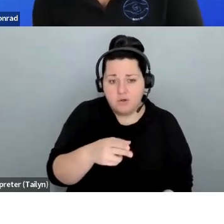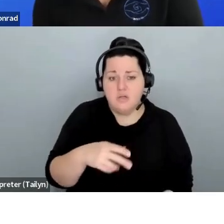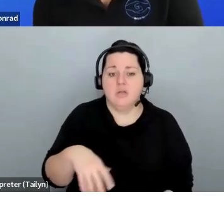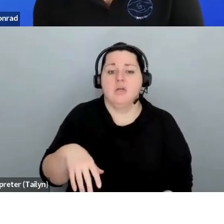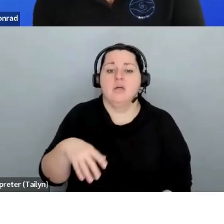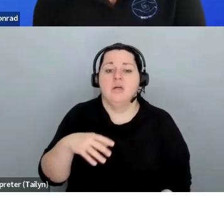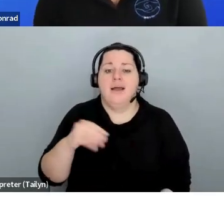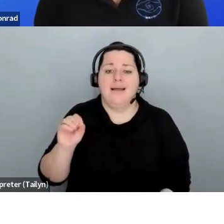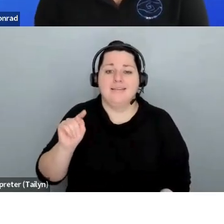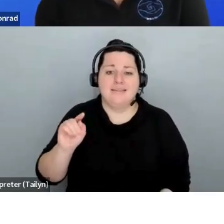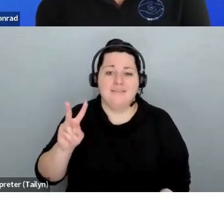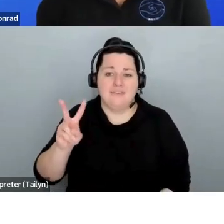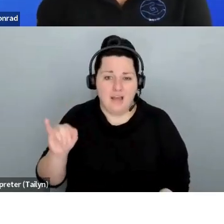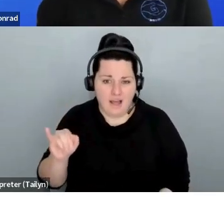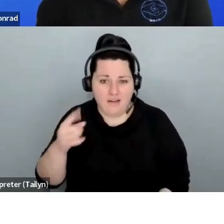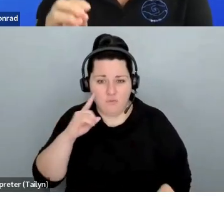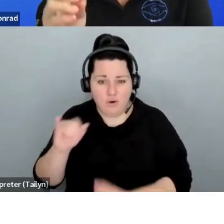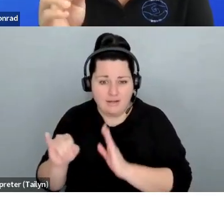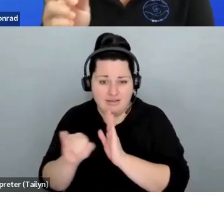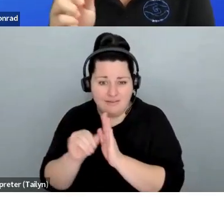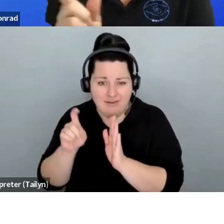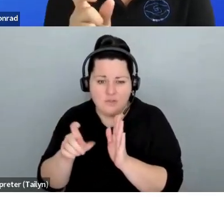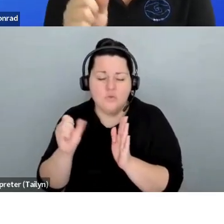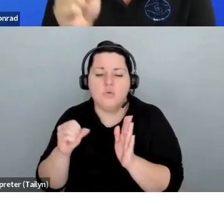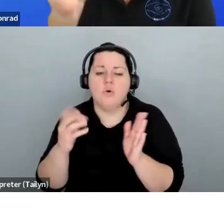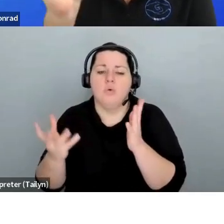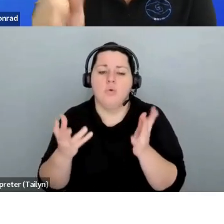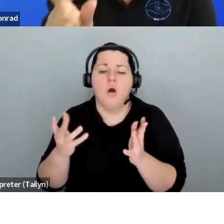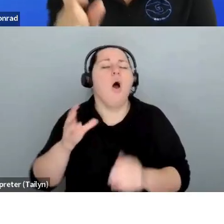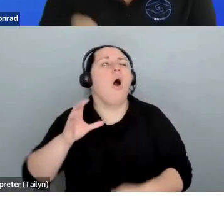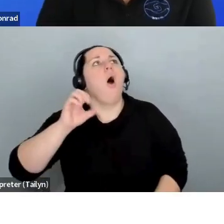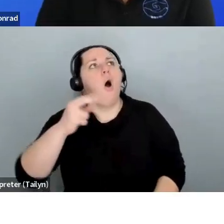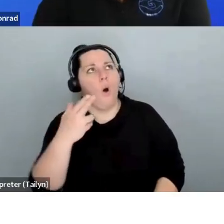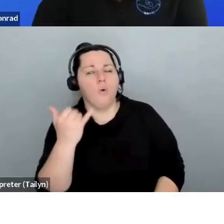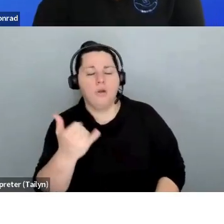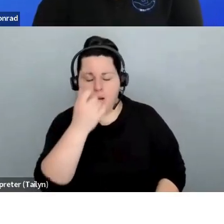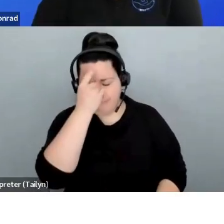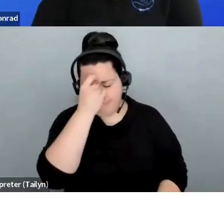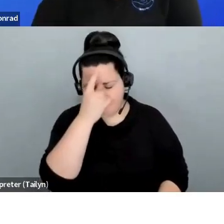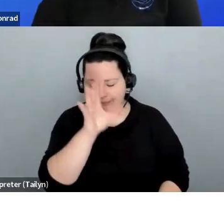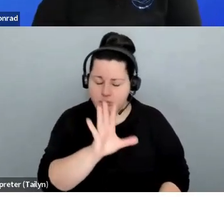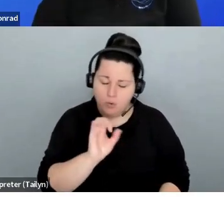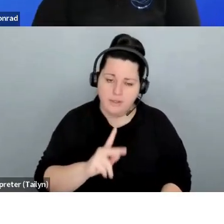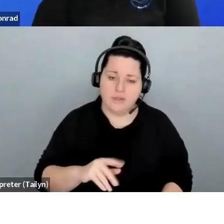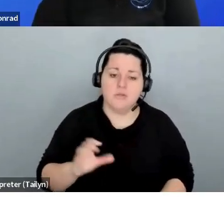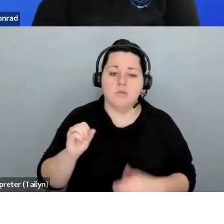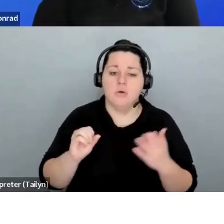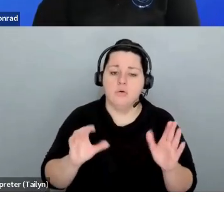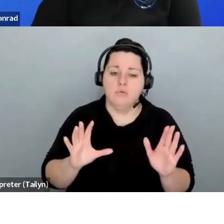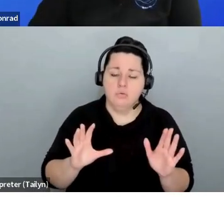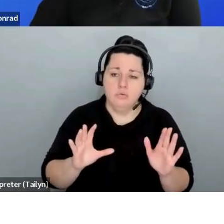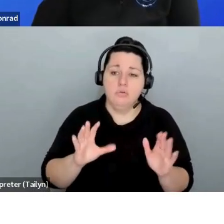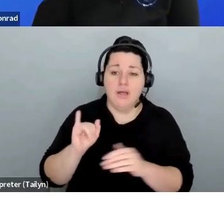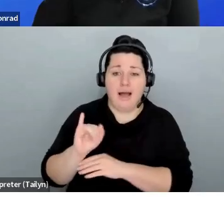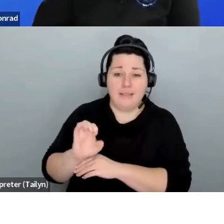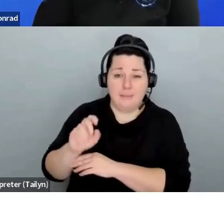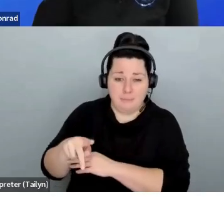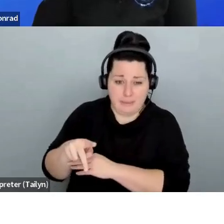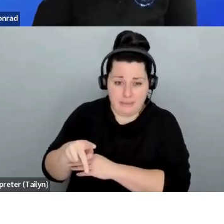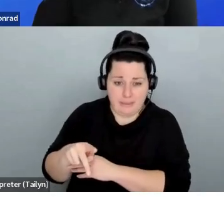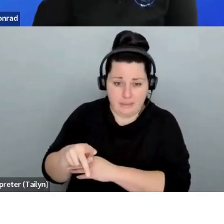of the visually impaired for identified needs? So Oh, okay. I understand now. Okay. So basically, the